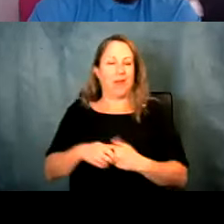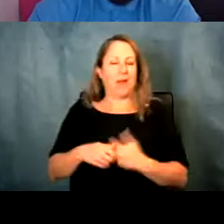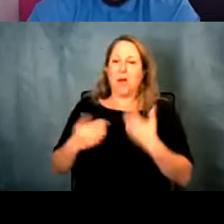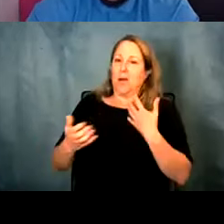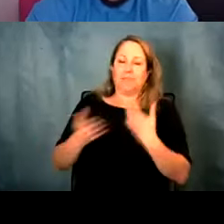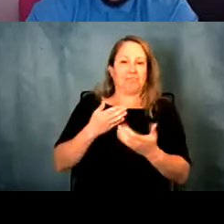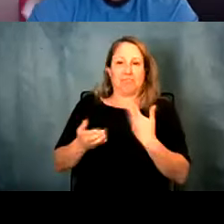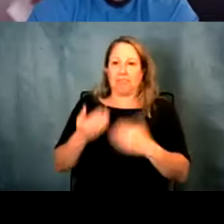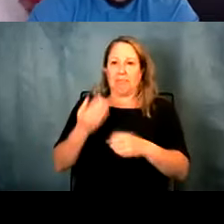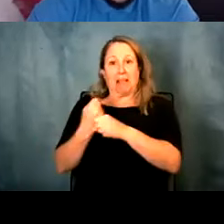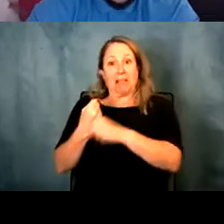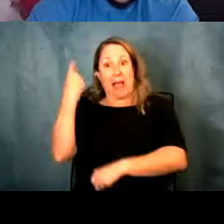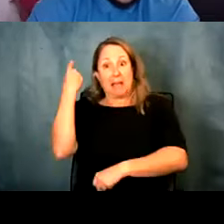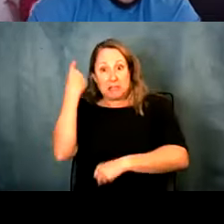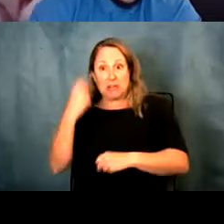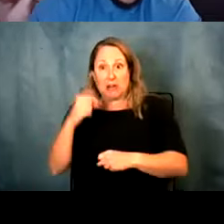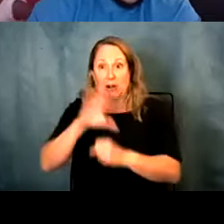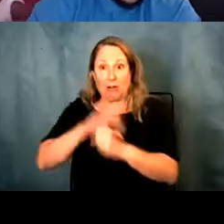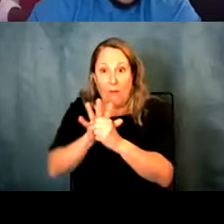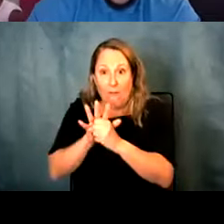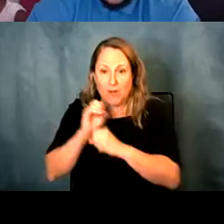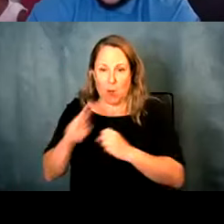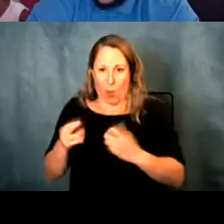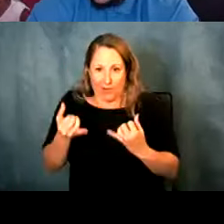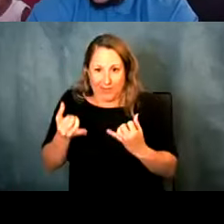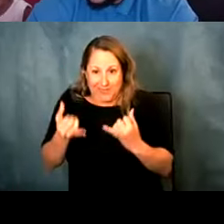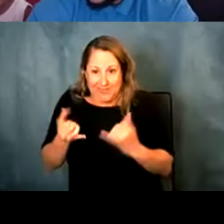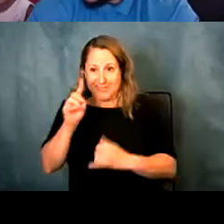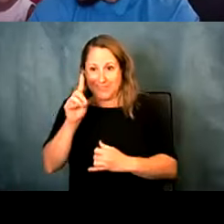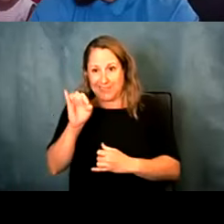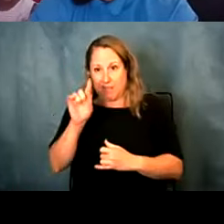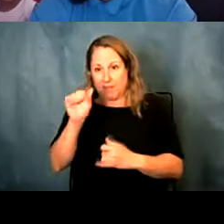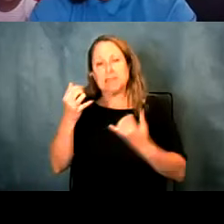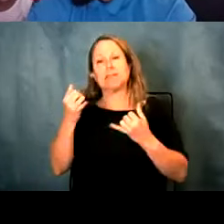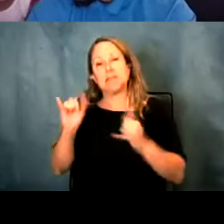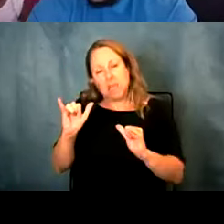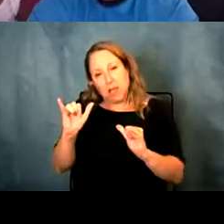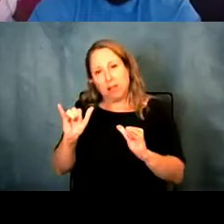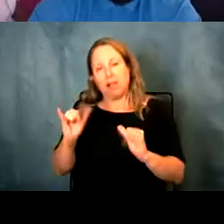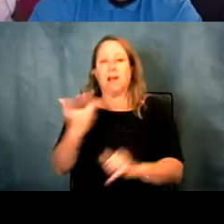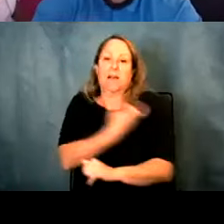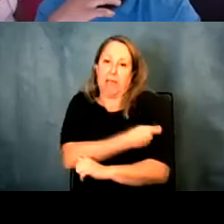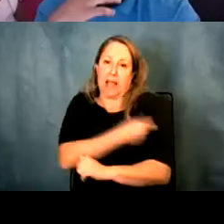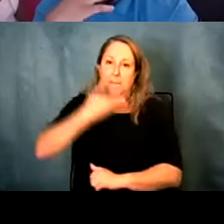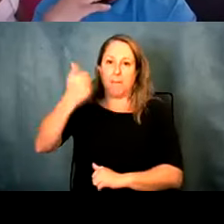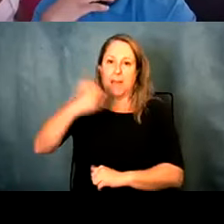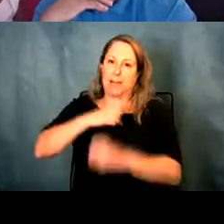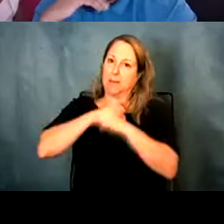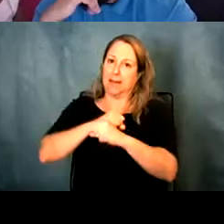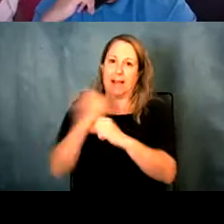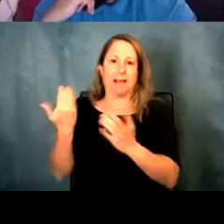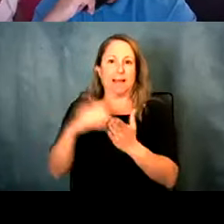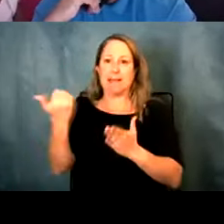or 2021, it still remains that vaccination is the best protection against any strain of